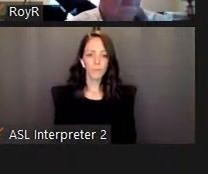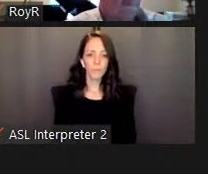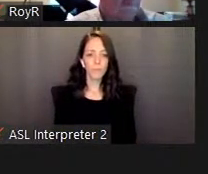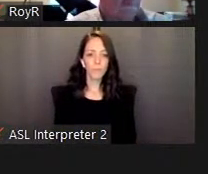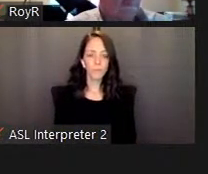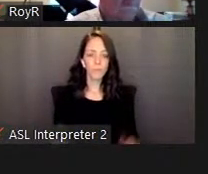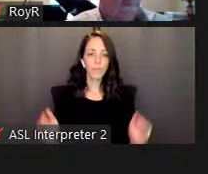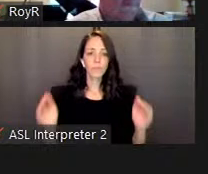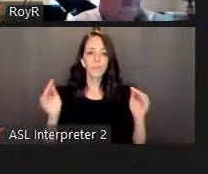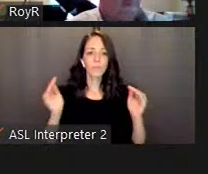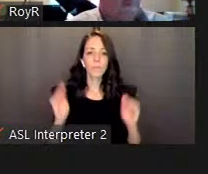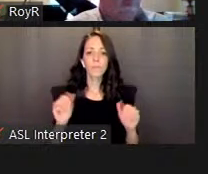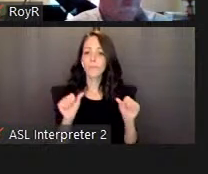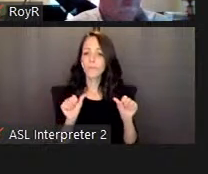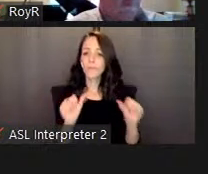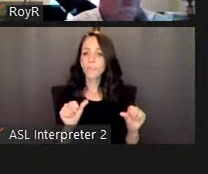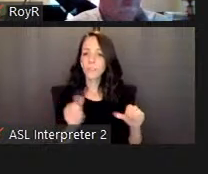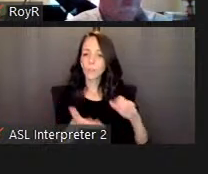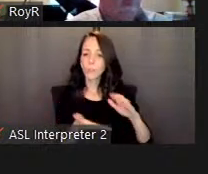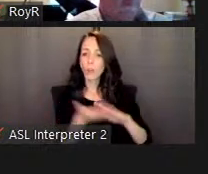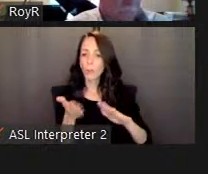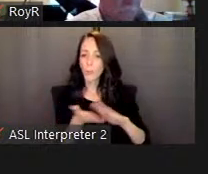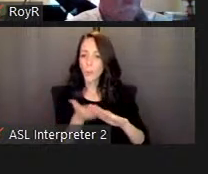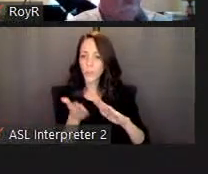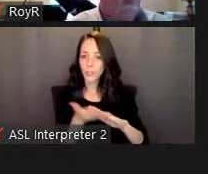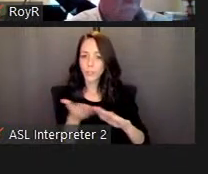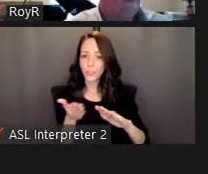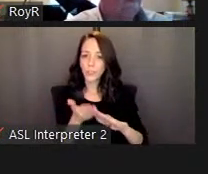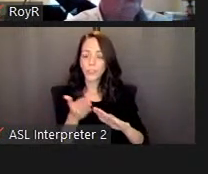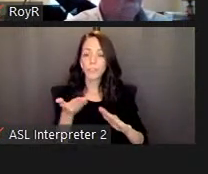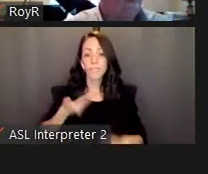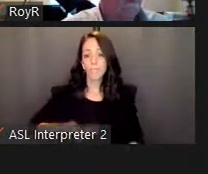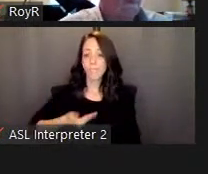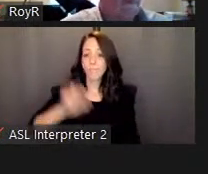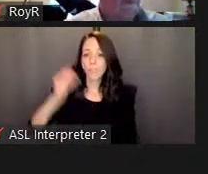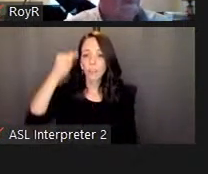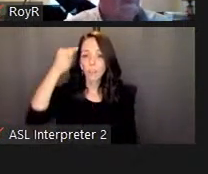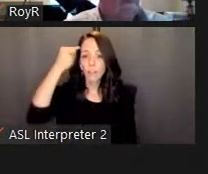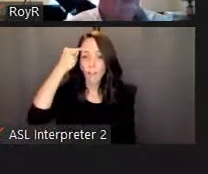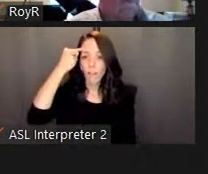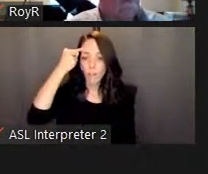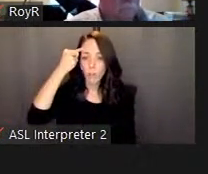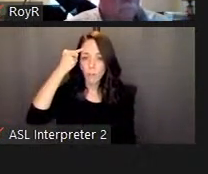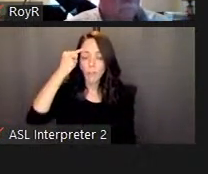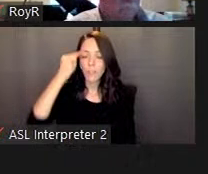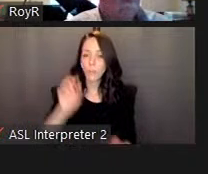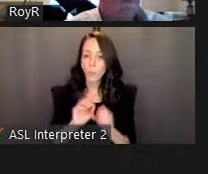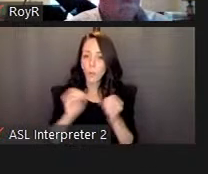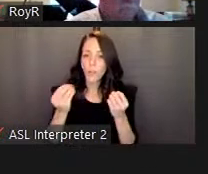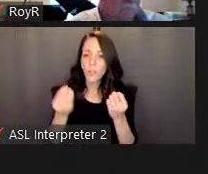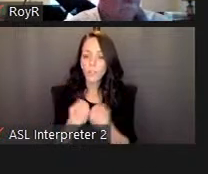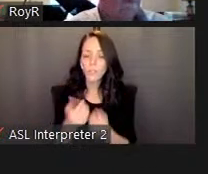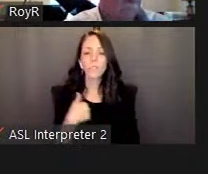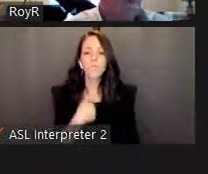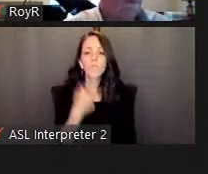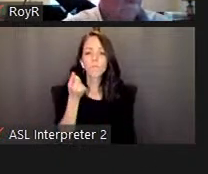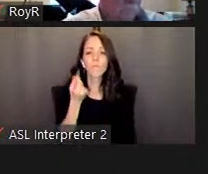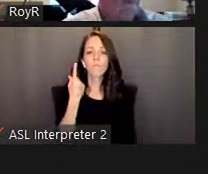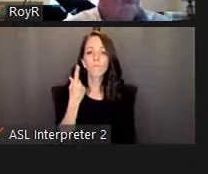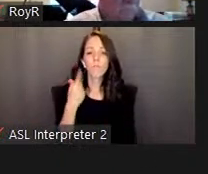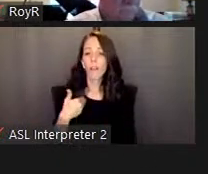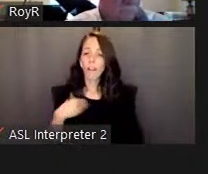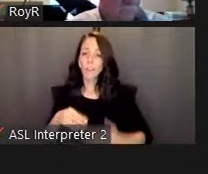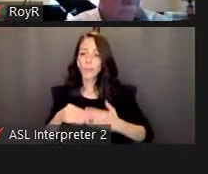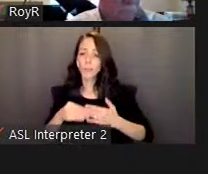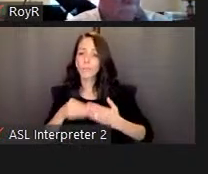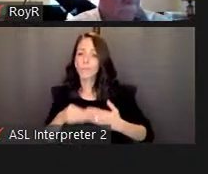Continued operations. So as a government entity, we know that having resilient and flexible operations allows